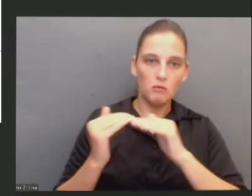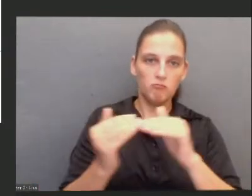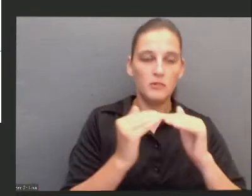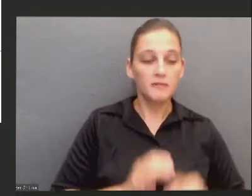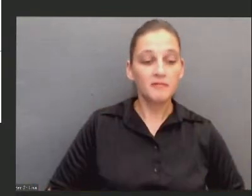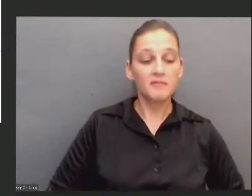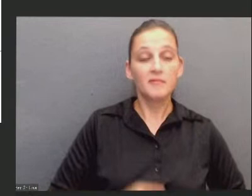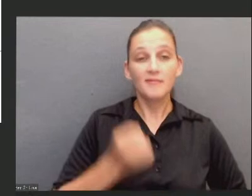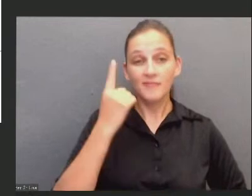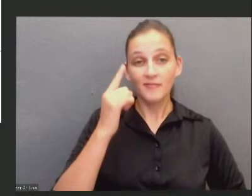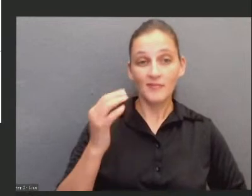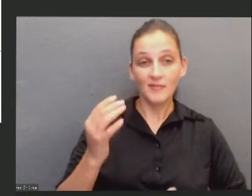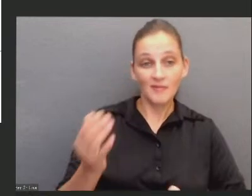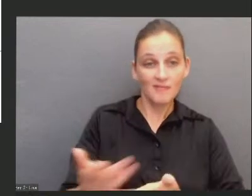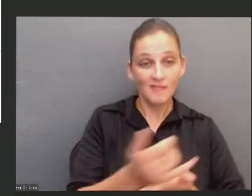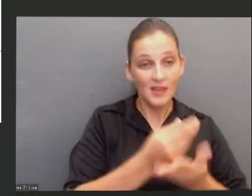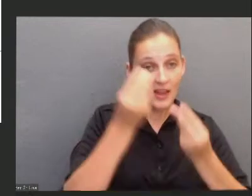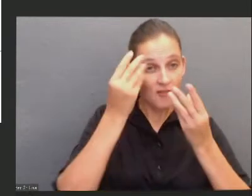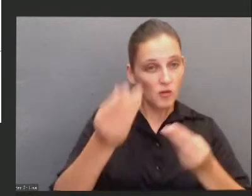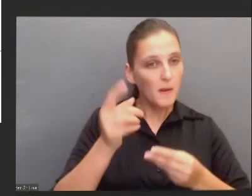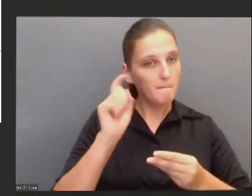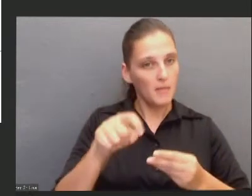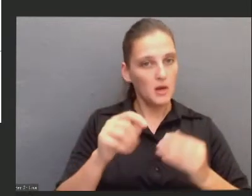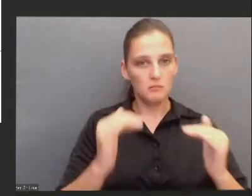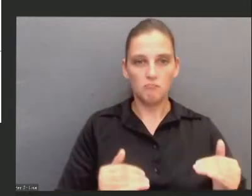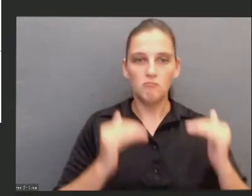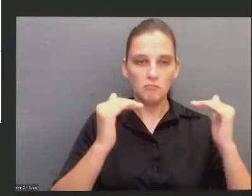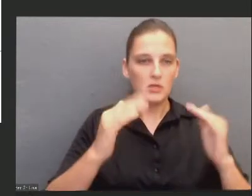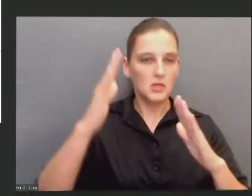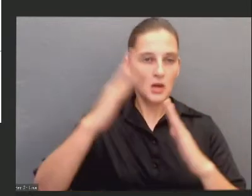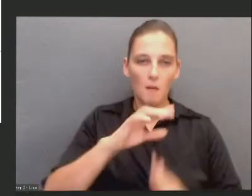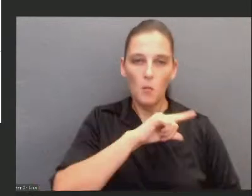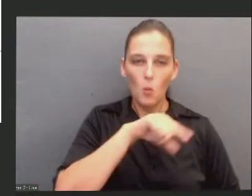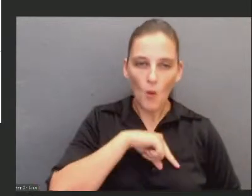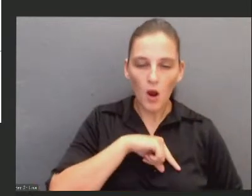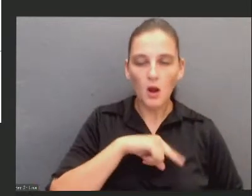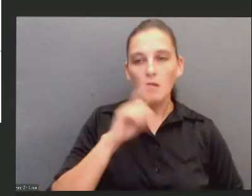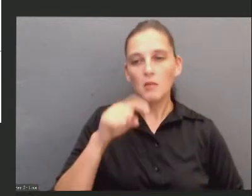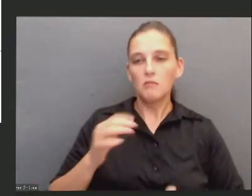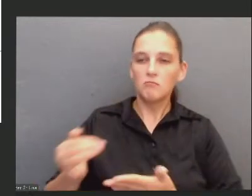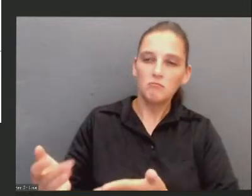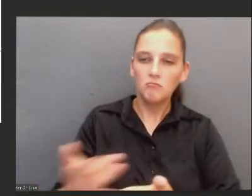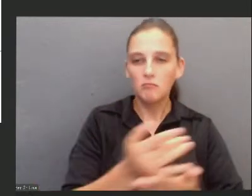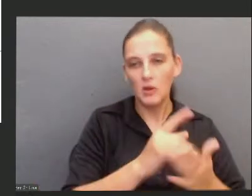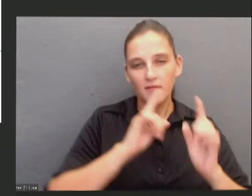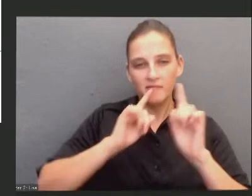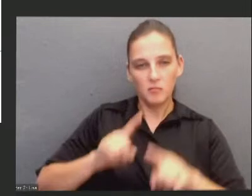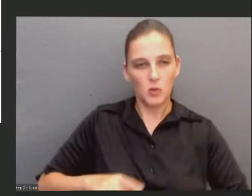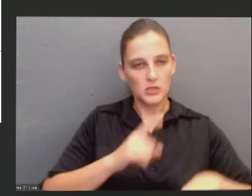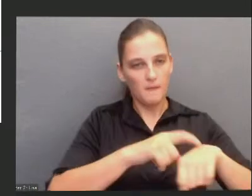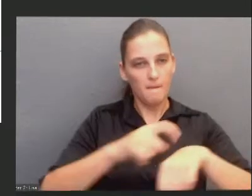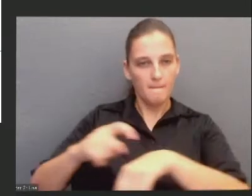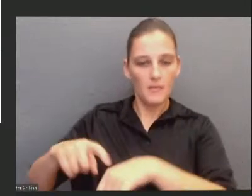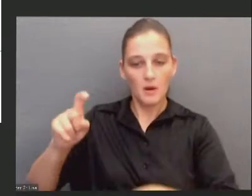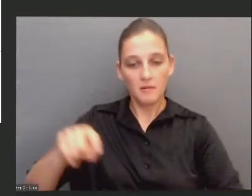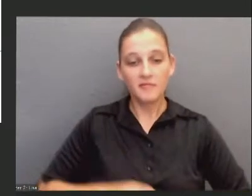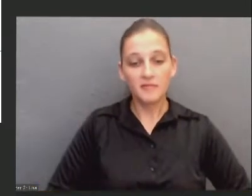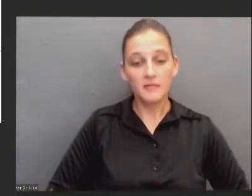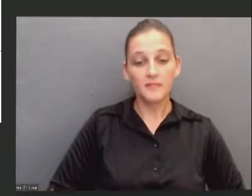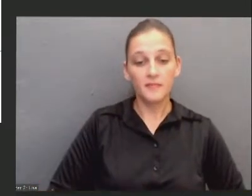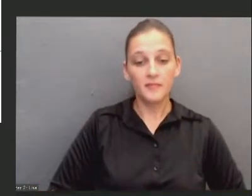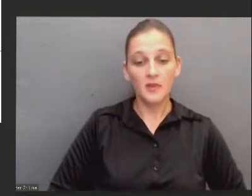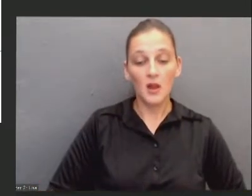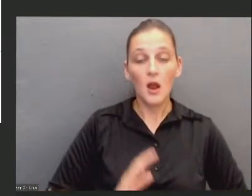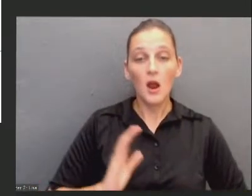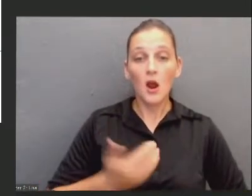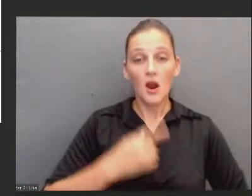and reported in a timely manner. And a critical piece of our vision for data are that they are disaggregated. And this